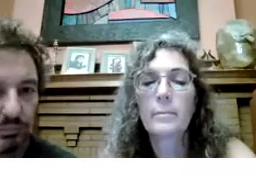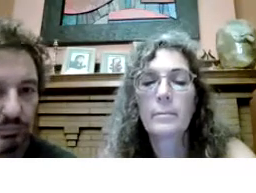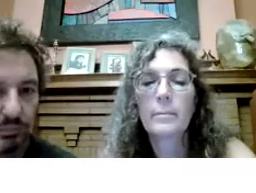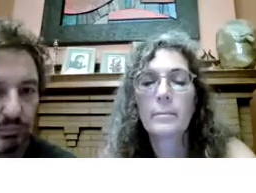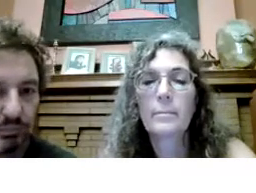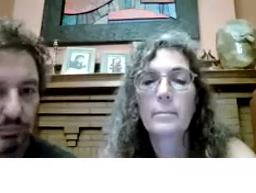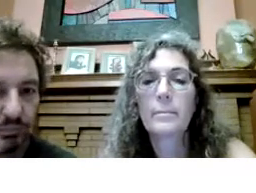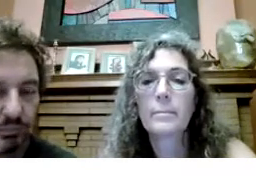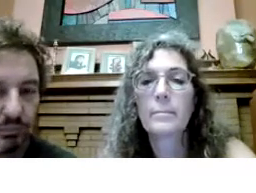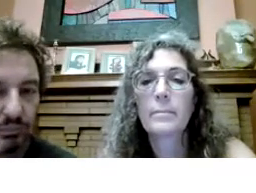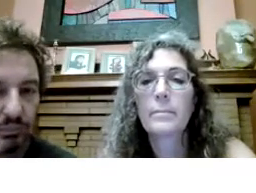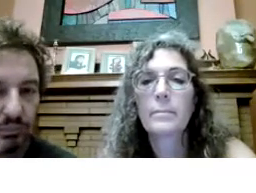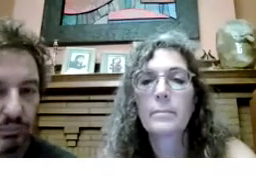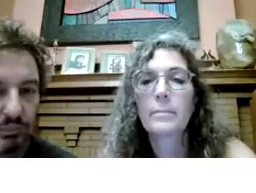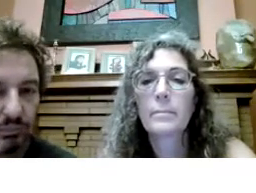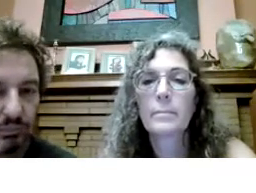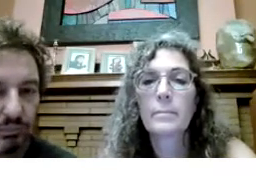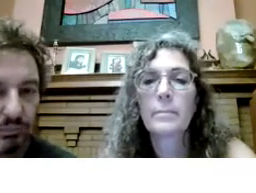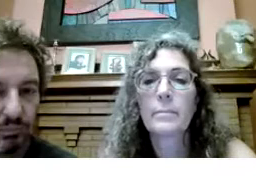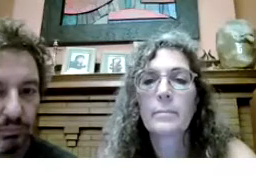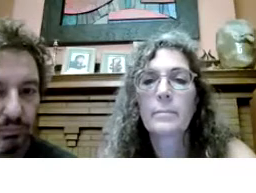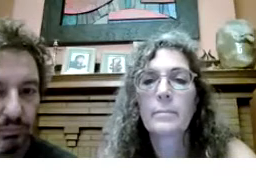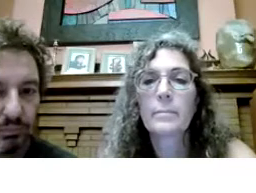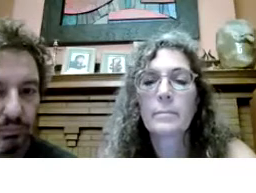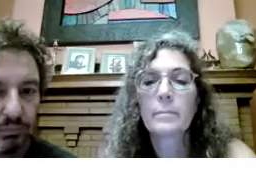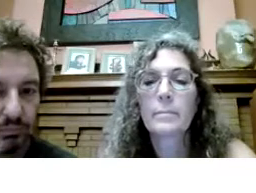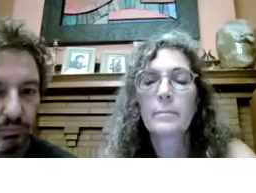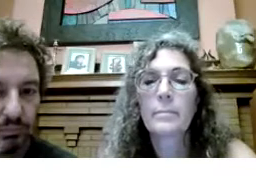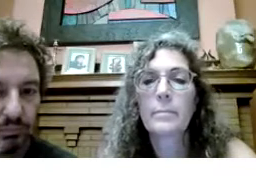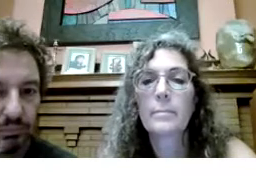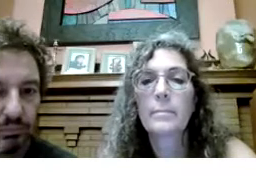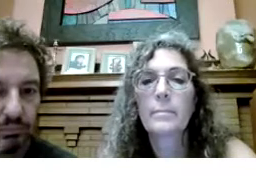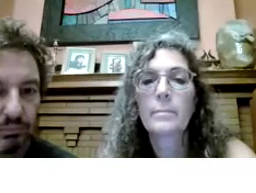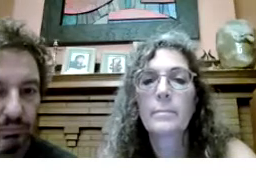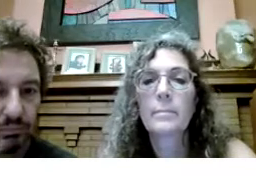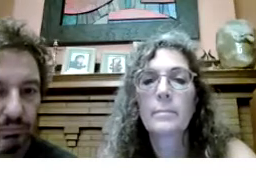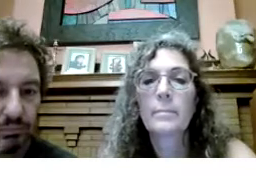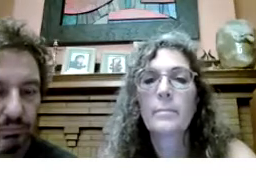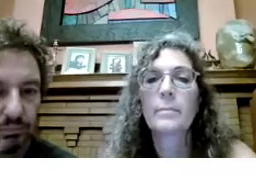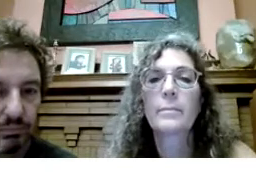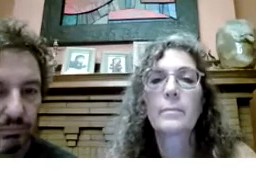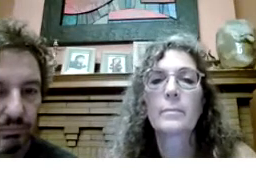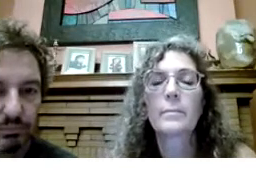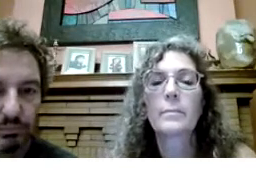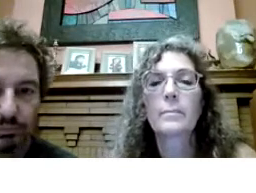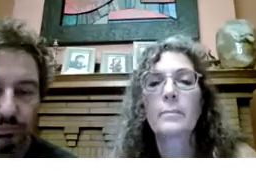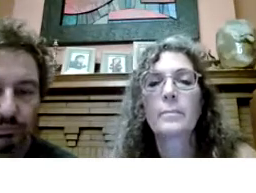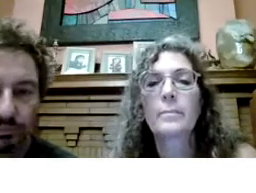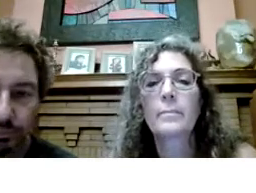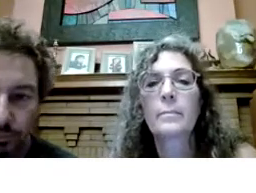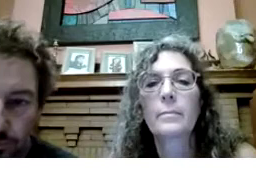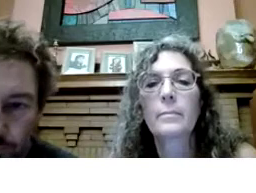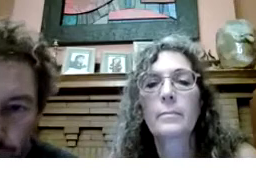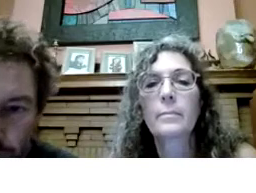you for your comment. I'm gonna pass it to Anna to maybe read a couple of questions from the chat, and then I'm gonna